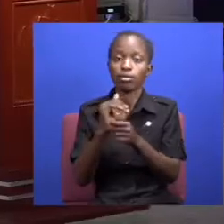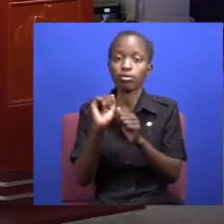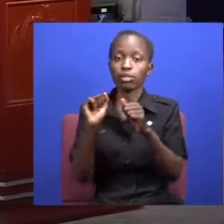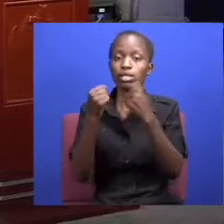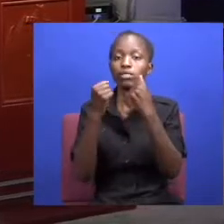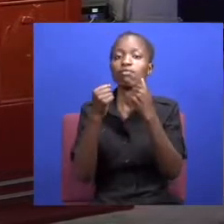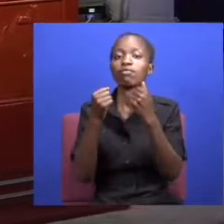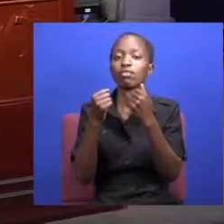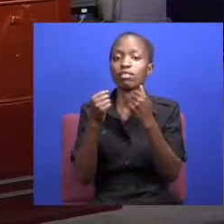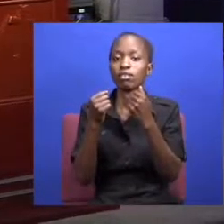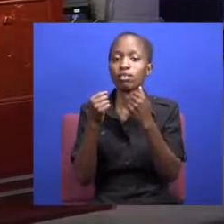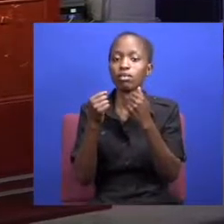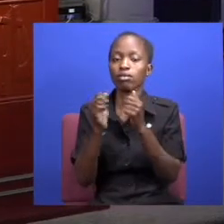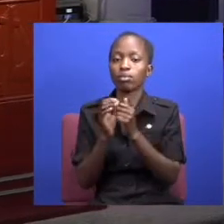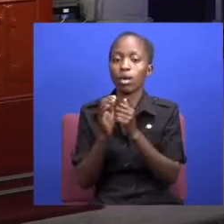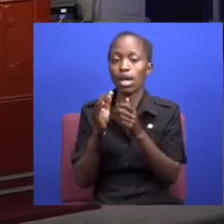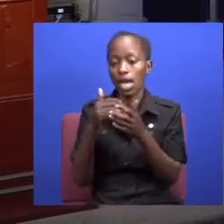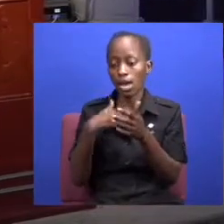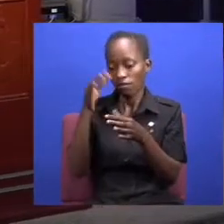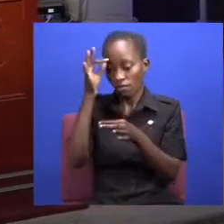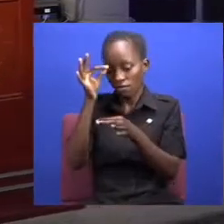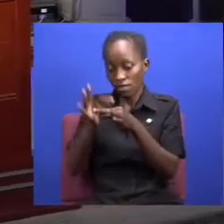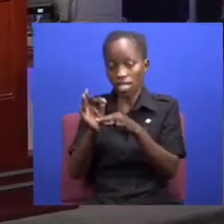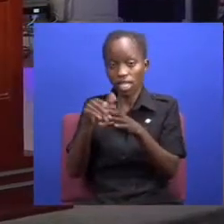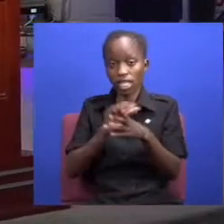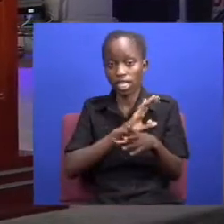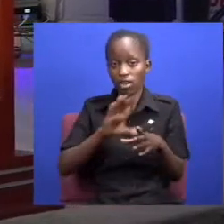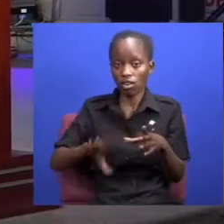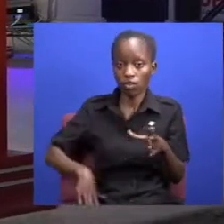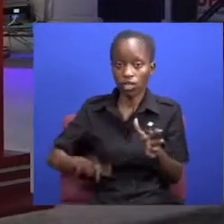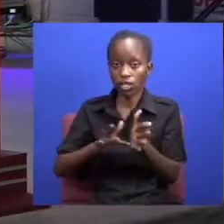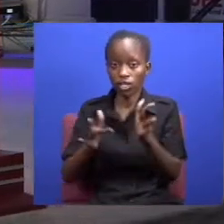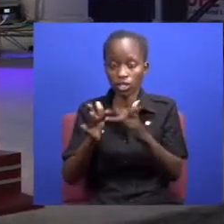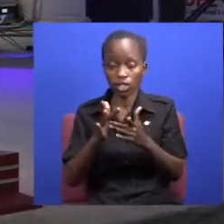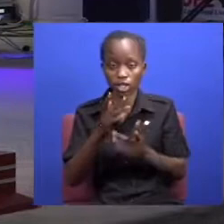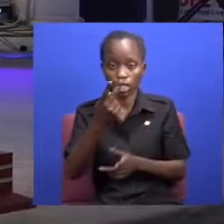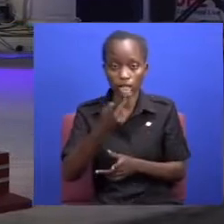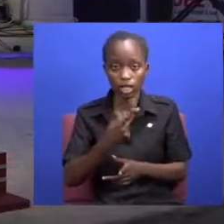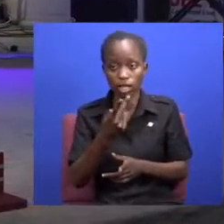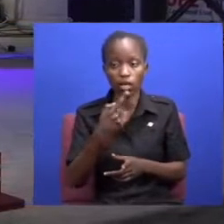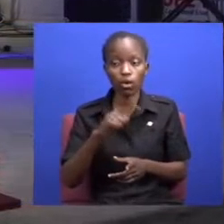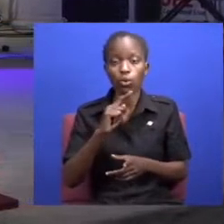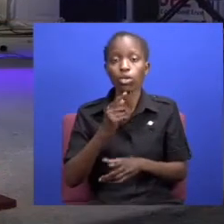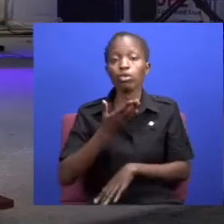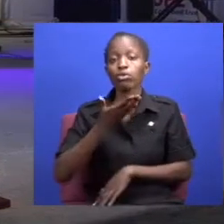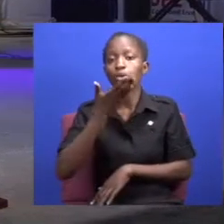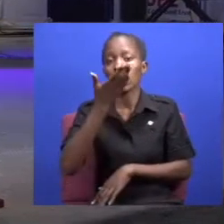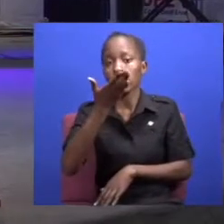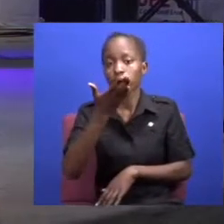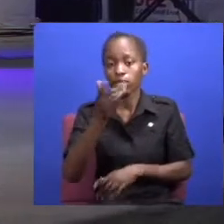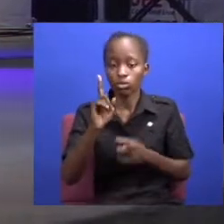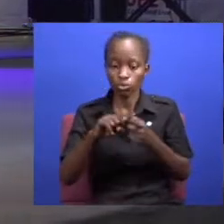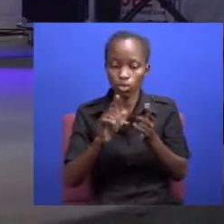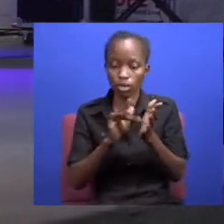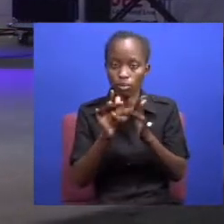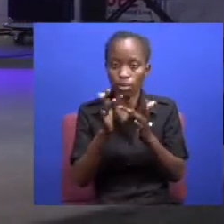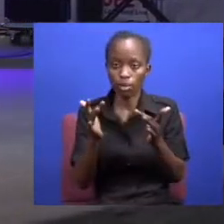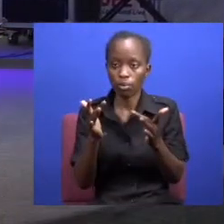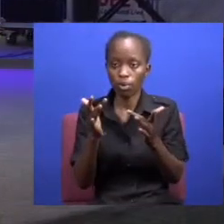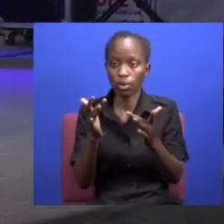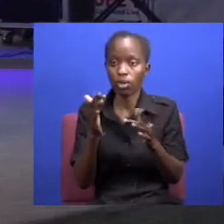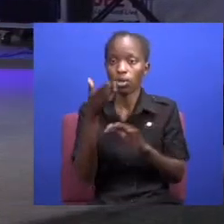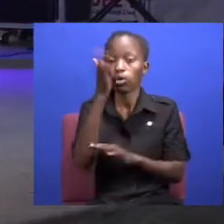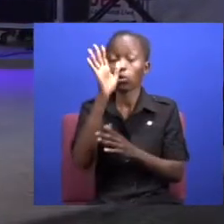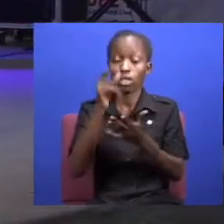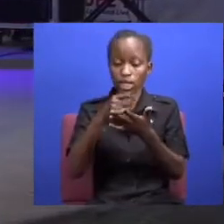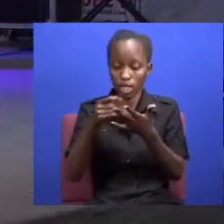came by his putting his faith in Christ Jesus. You and I are to respond to the scriptures,